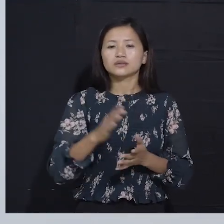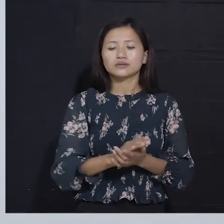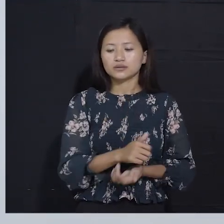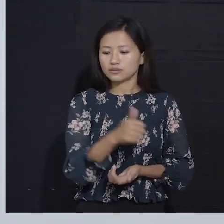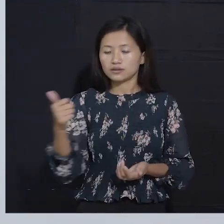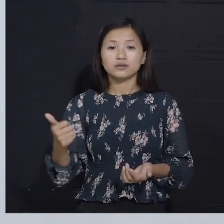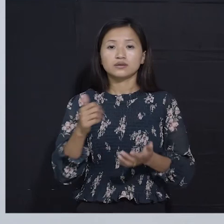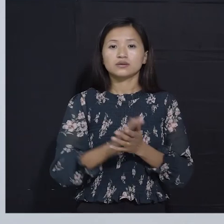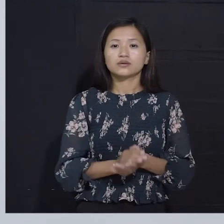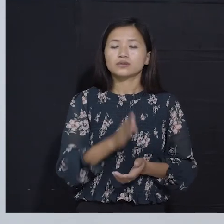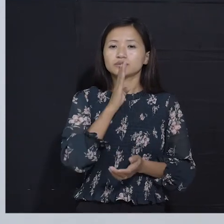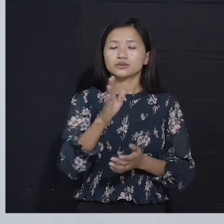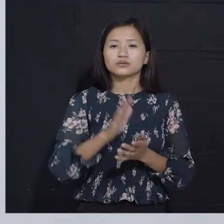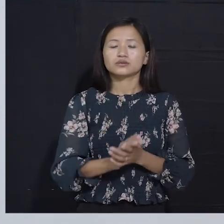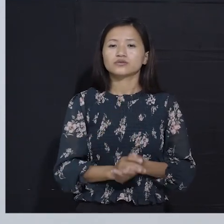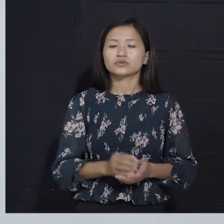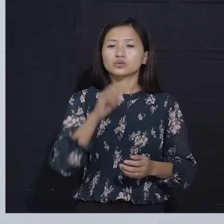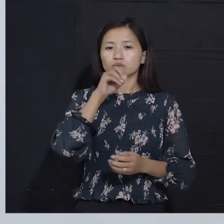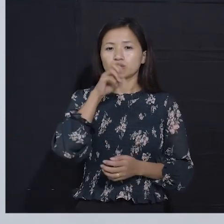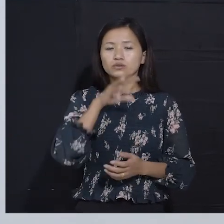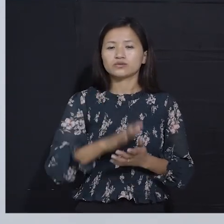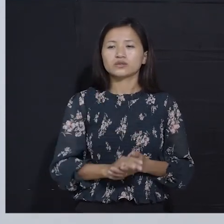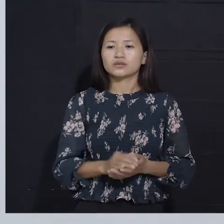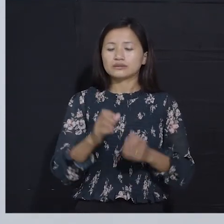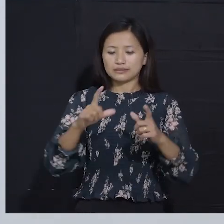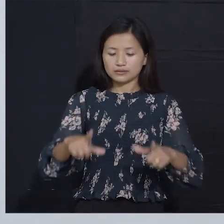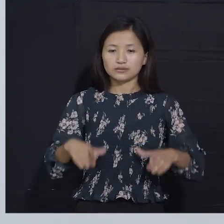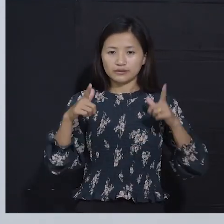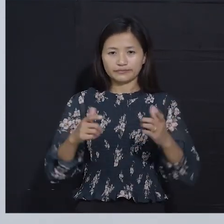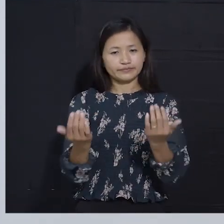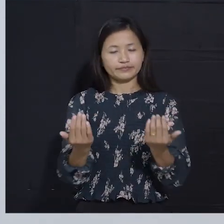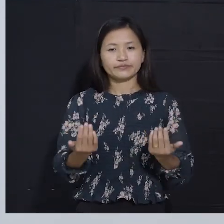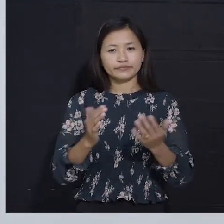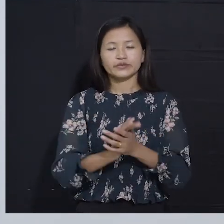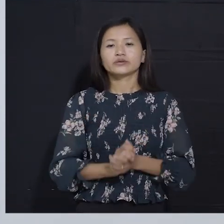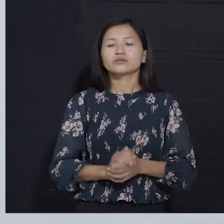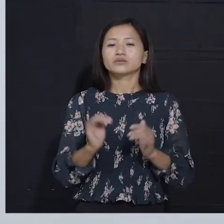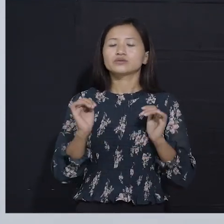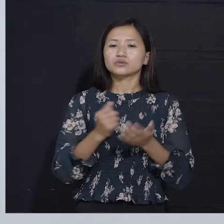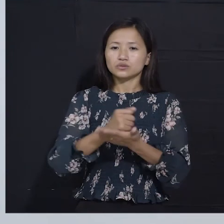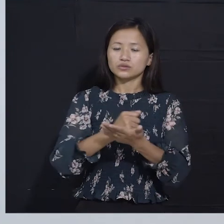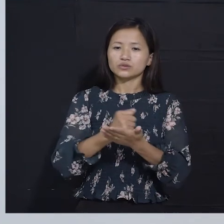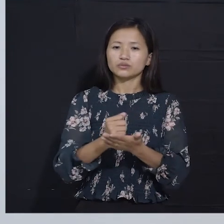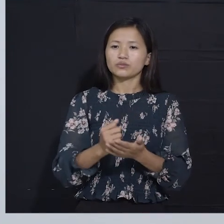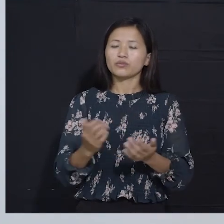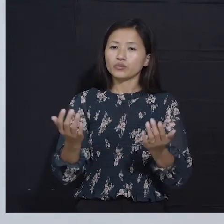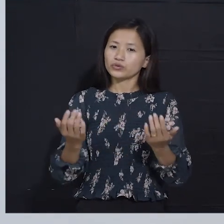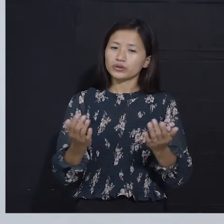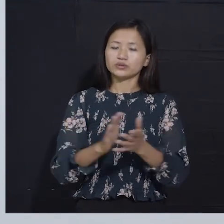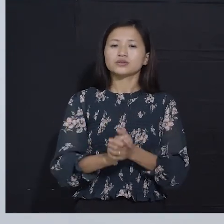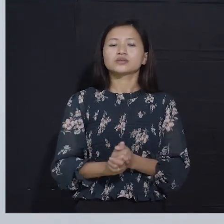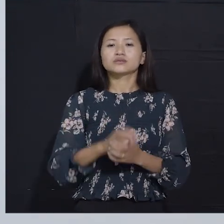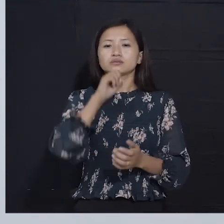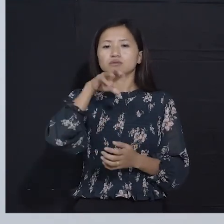elders that it was because of this dog that his life was saved, and he tried to protect the dog. And then he just turned to the dog. The dog